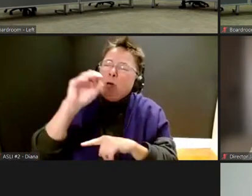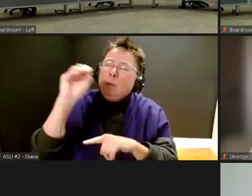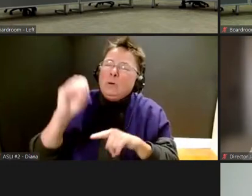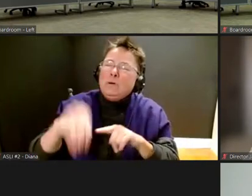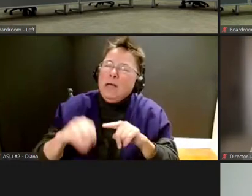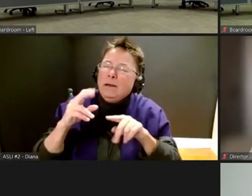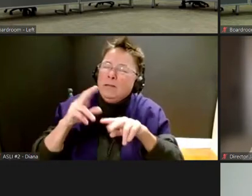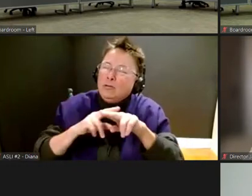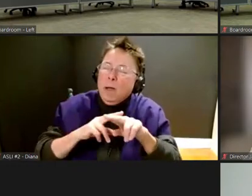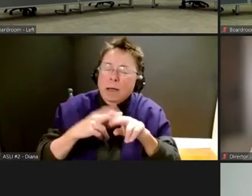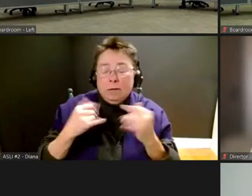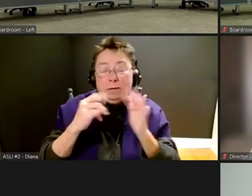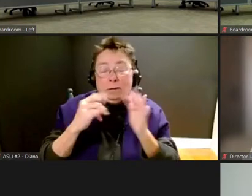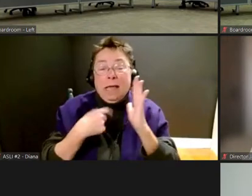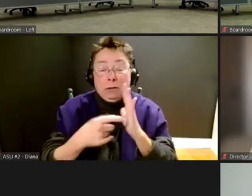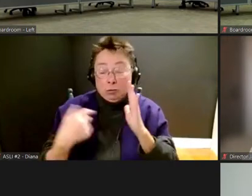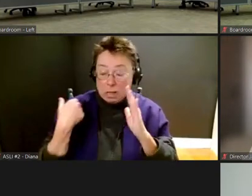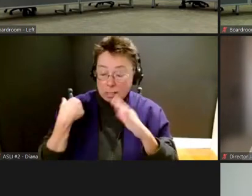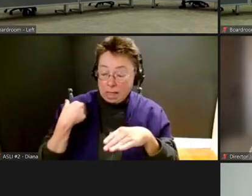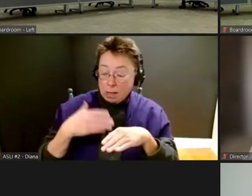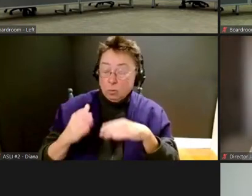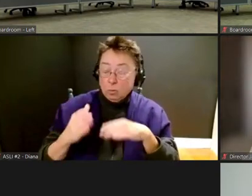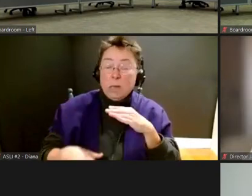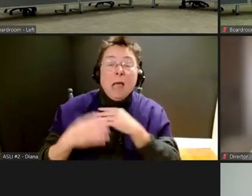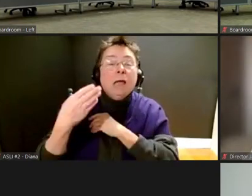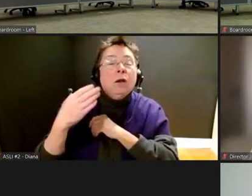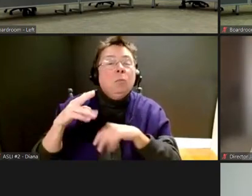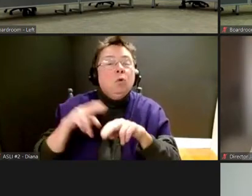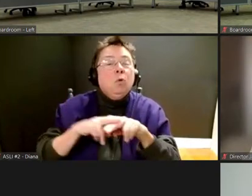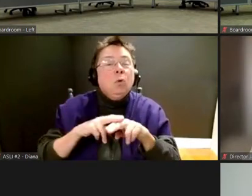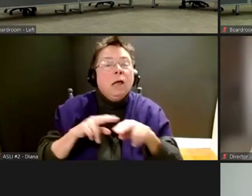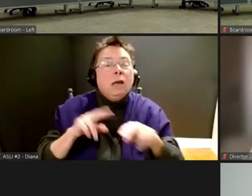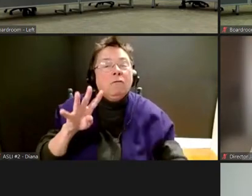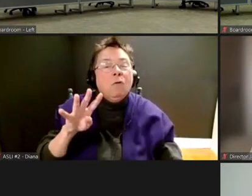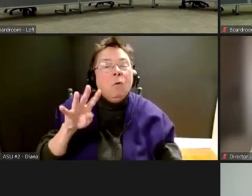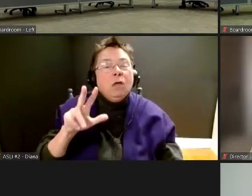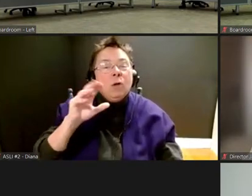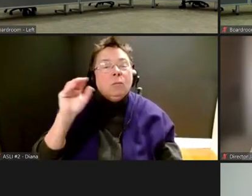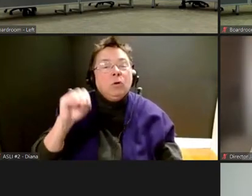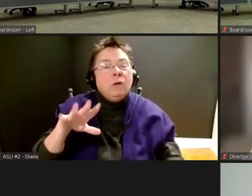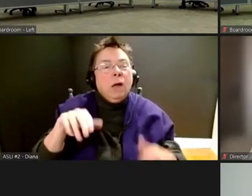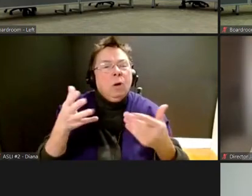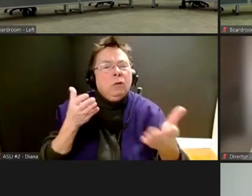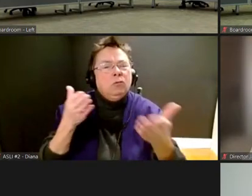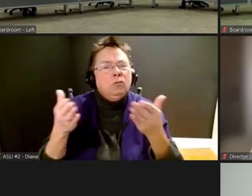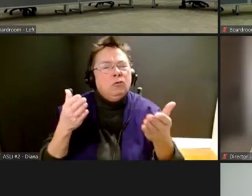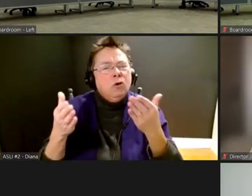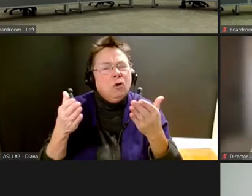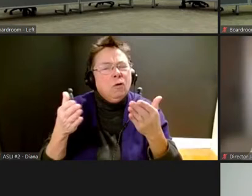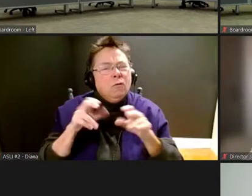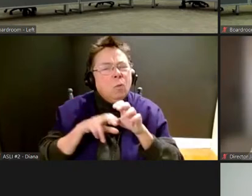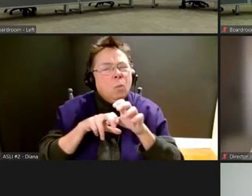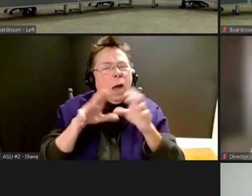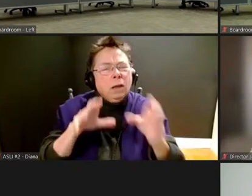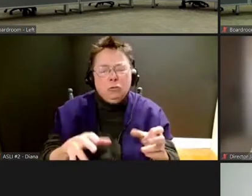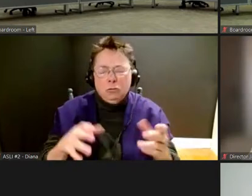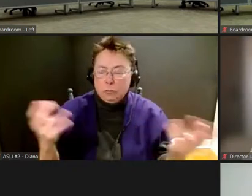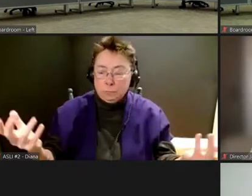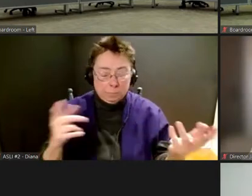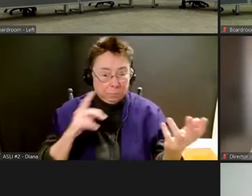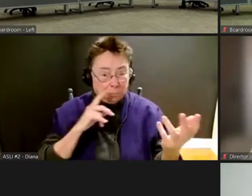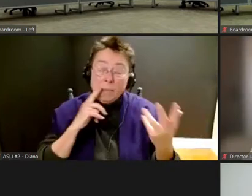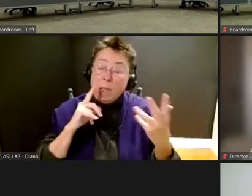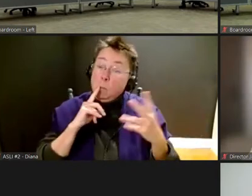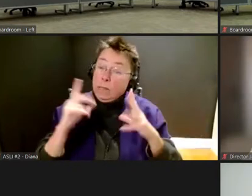canceled. Last weekend on the Blue Line, only 43% of the scheduled trains went out to serve its riders. The leadership is all talk, but no